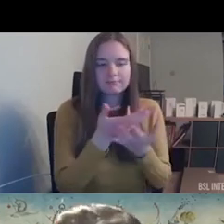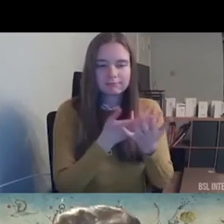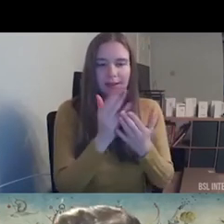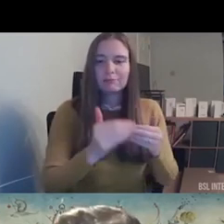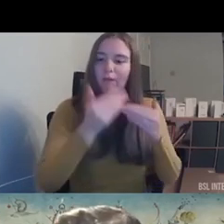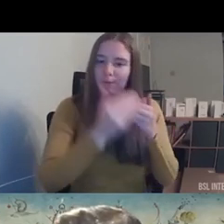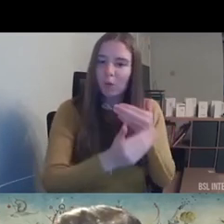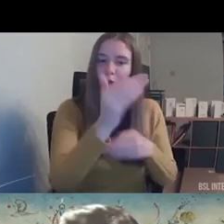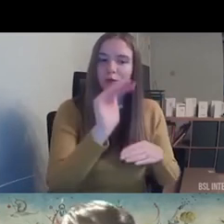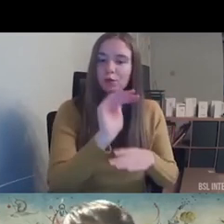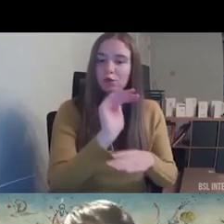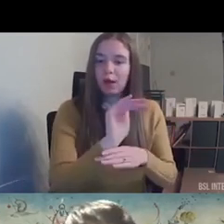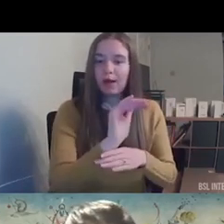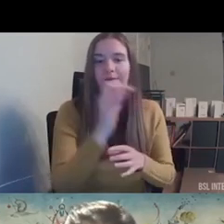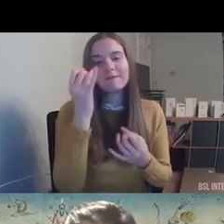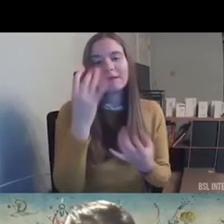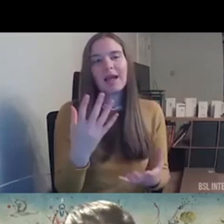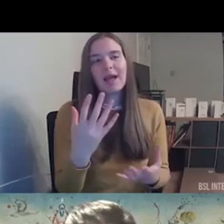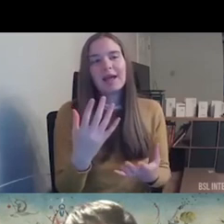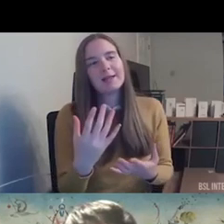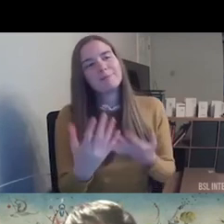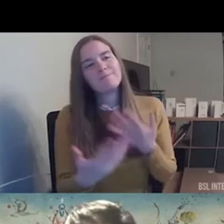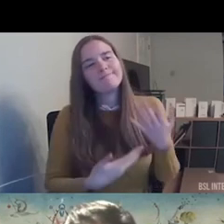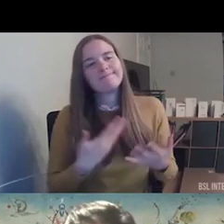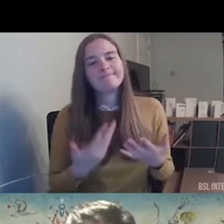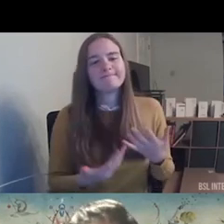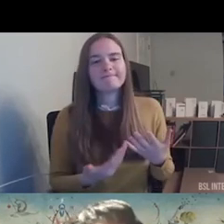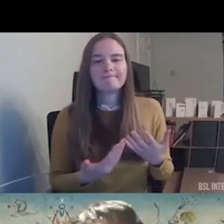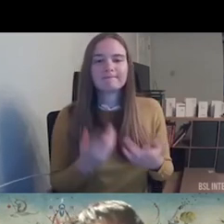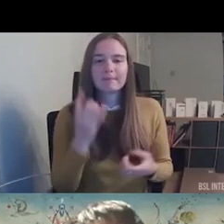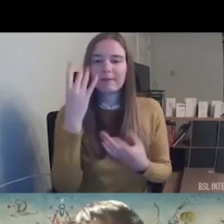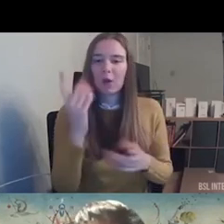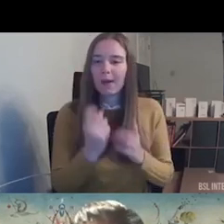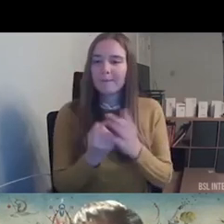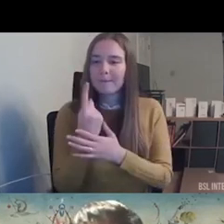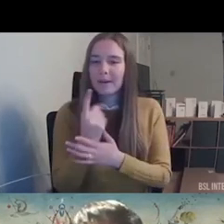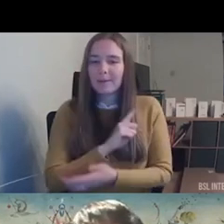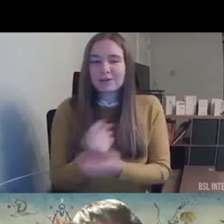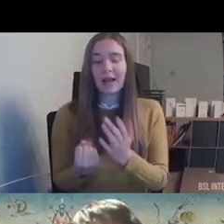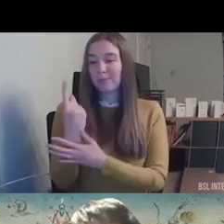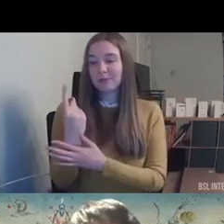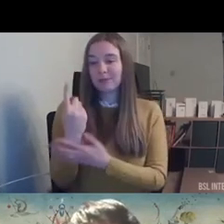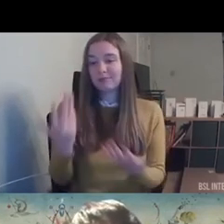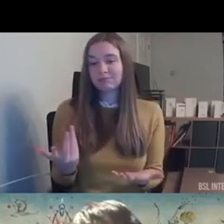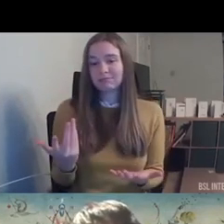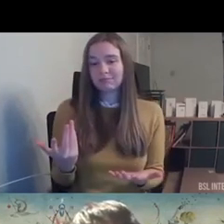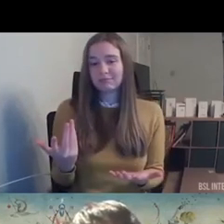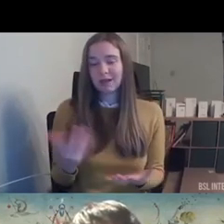future and forget about what has happened because it's happened. And, yeah, so it's just